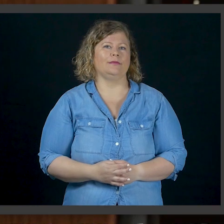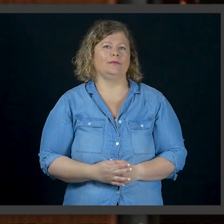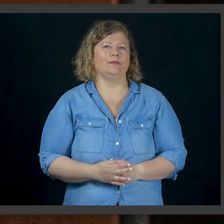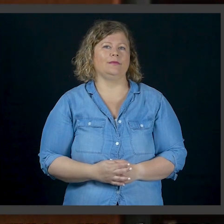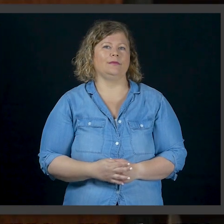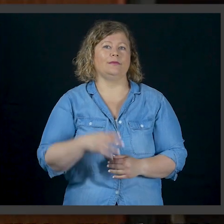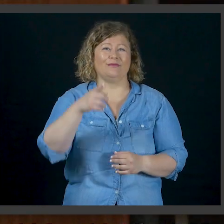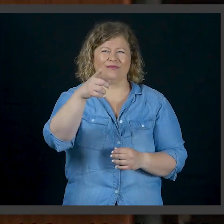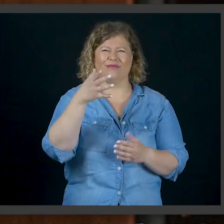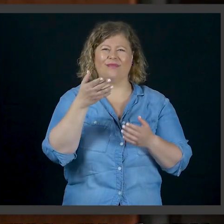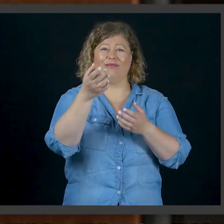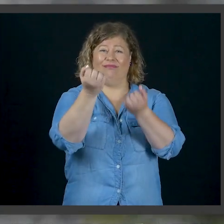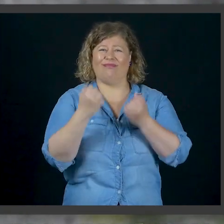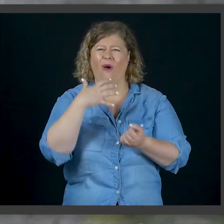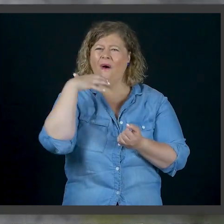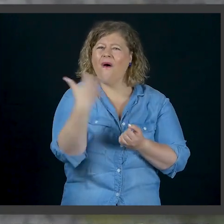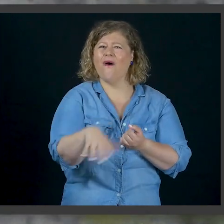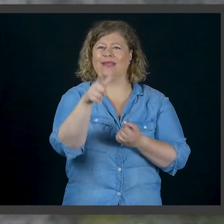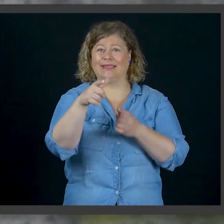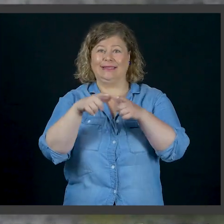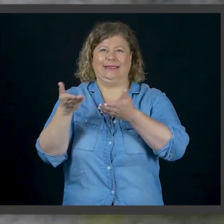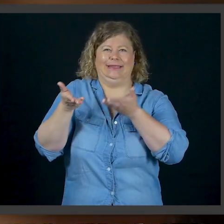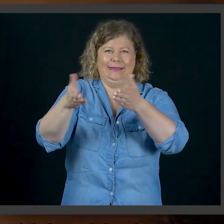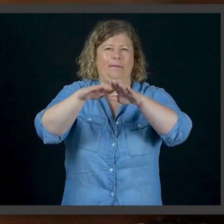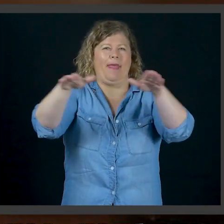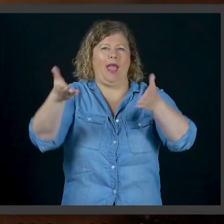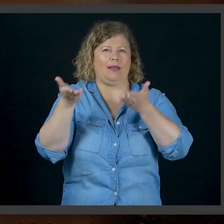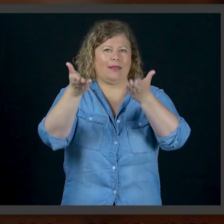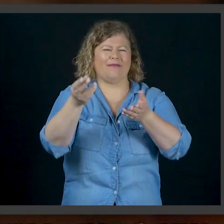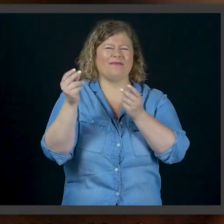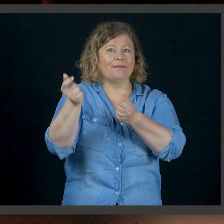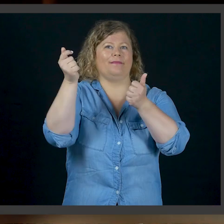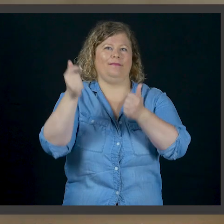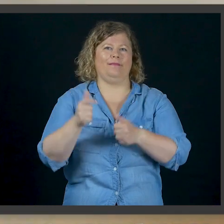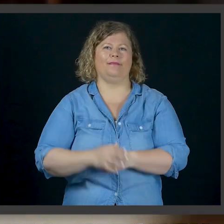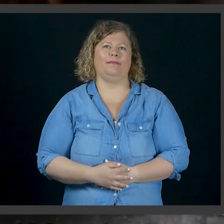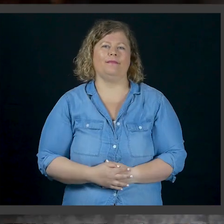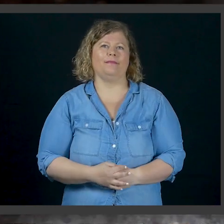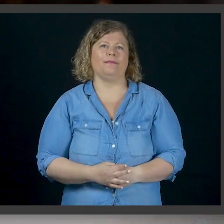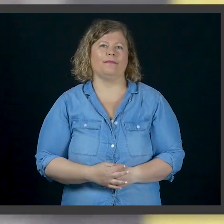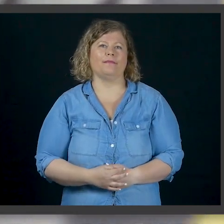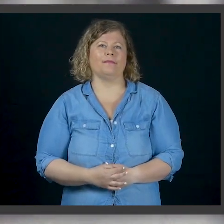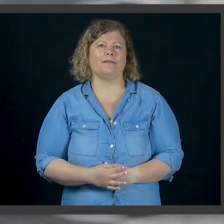the pizza onto the hot over 10 baking pan as quickly as possible.